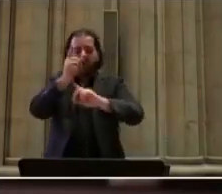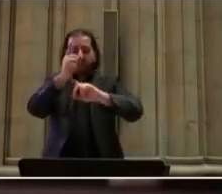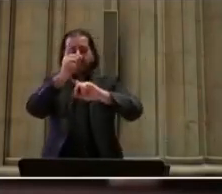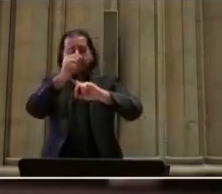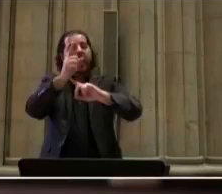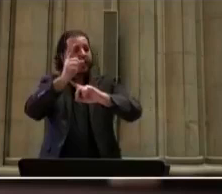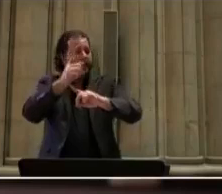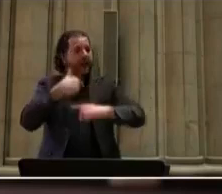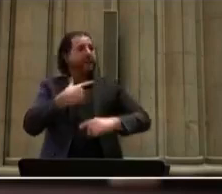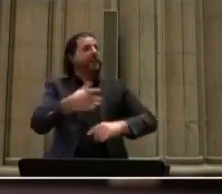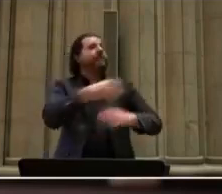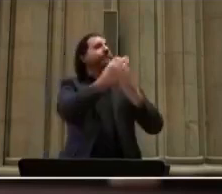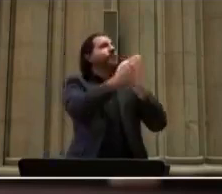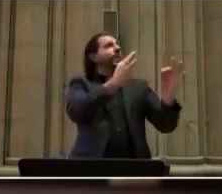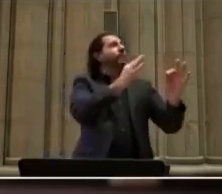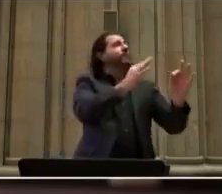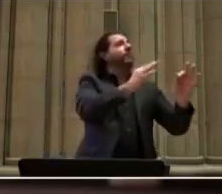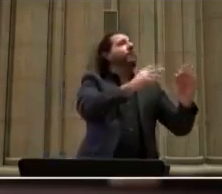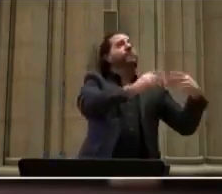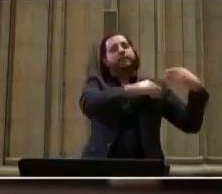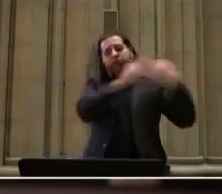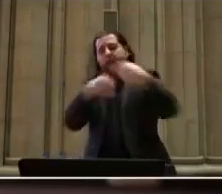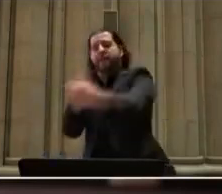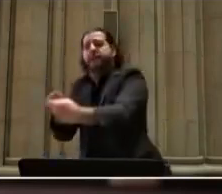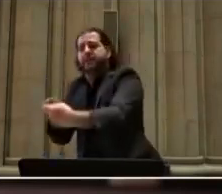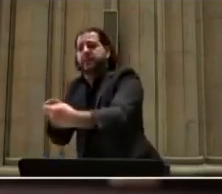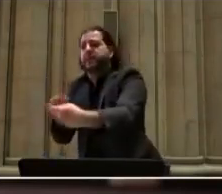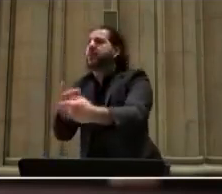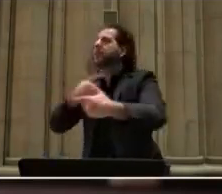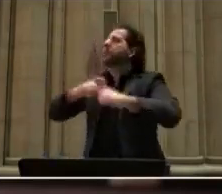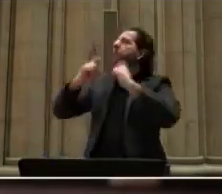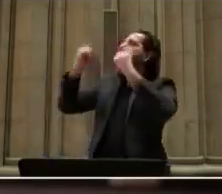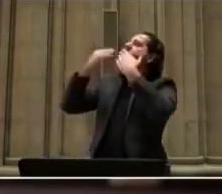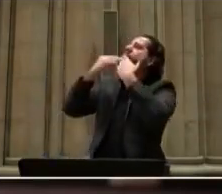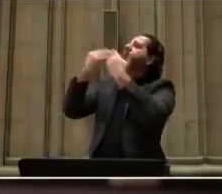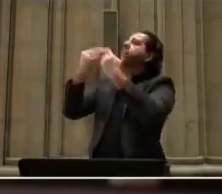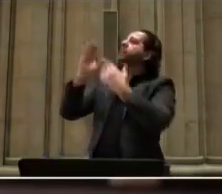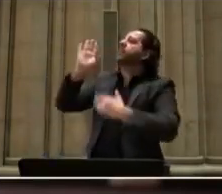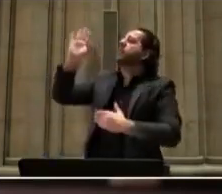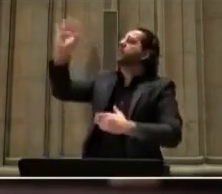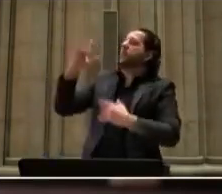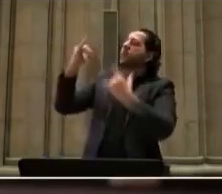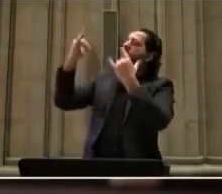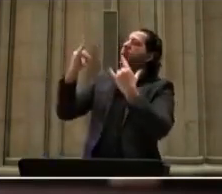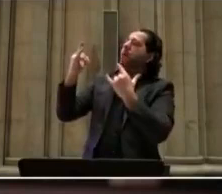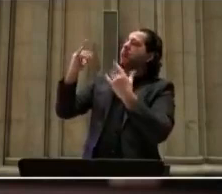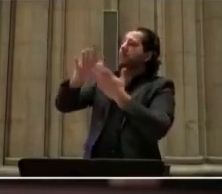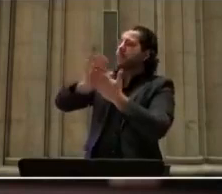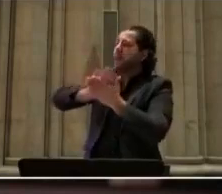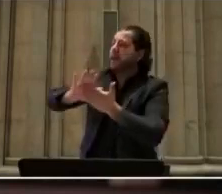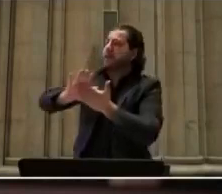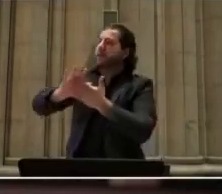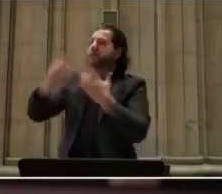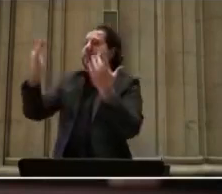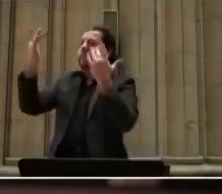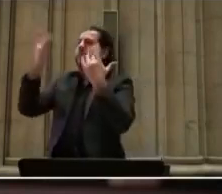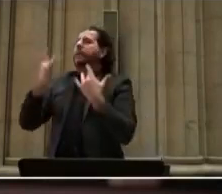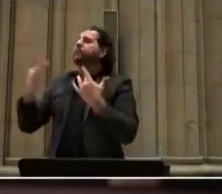the torch of freedom. We give you thanks for your loving kindness and